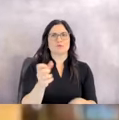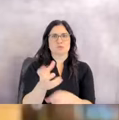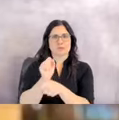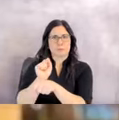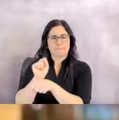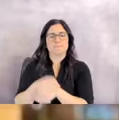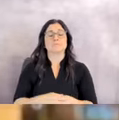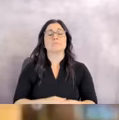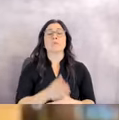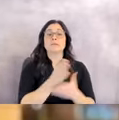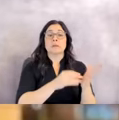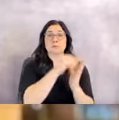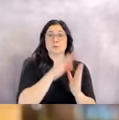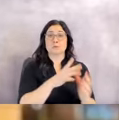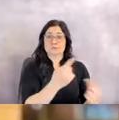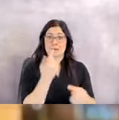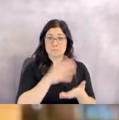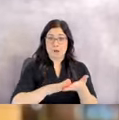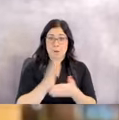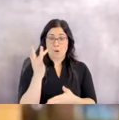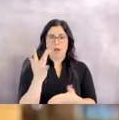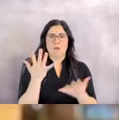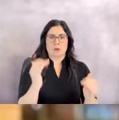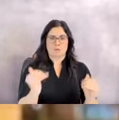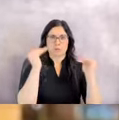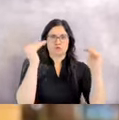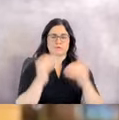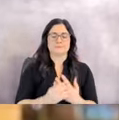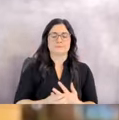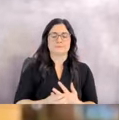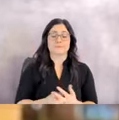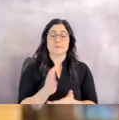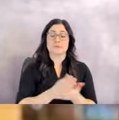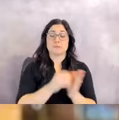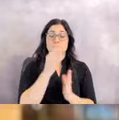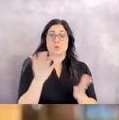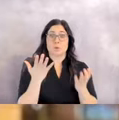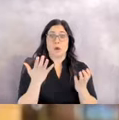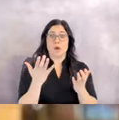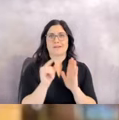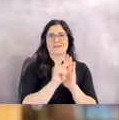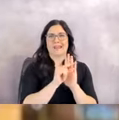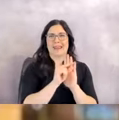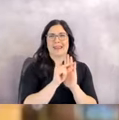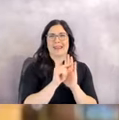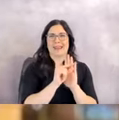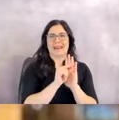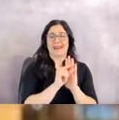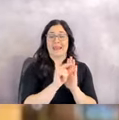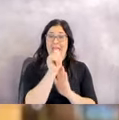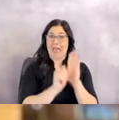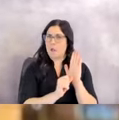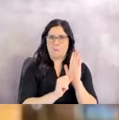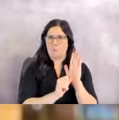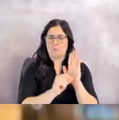students come to get a promotion. Some students come for the grade, and the grade isn't necessarily an A grade.